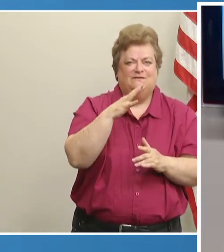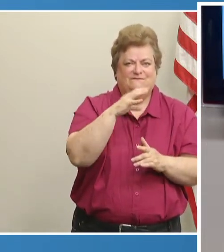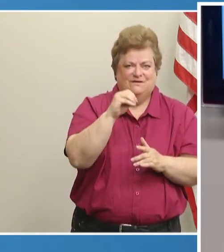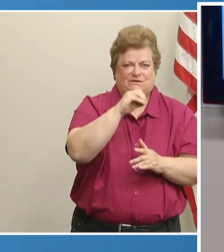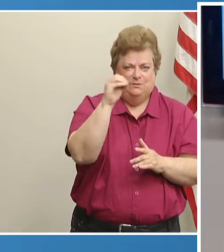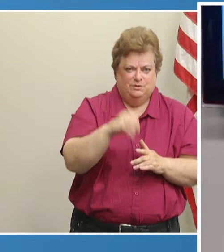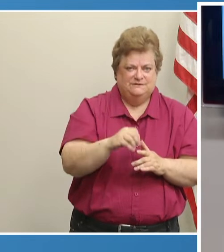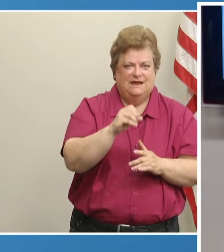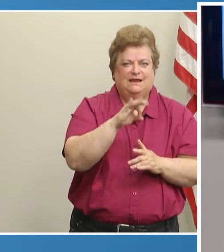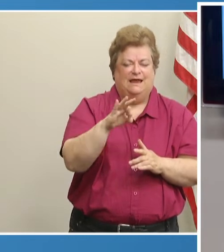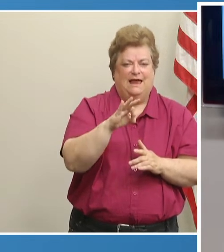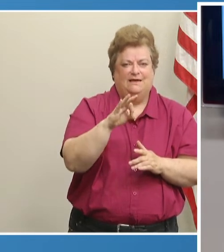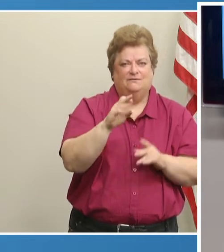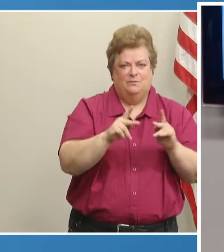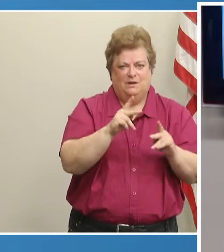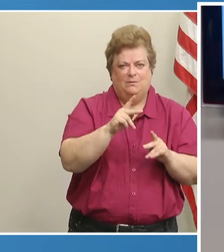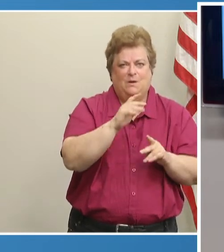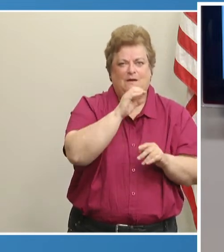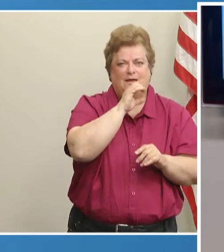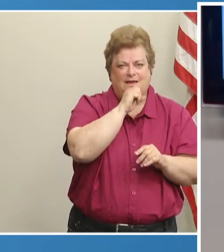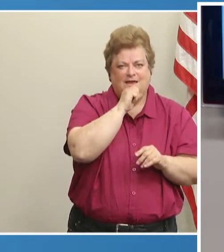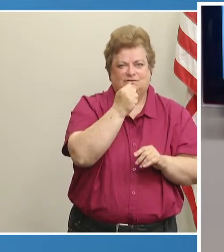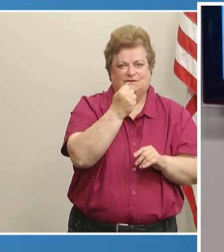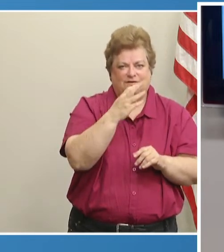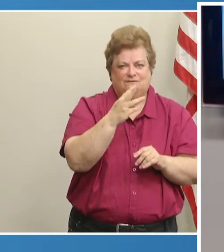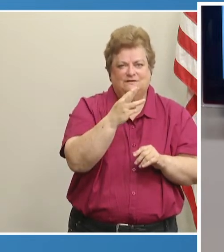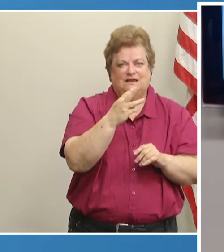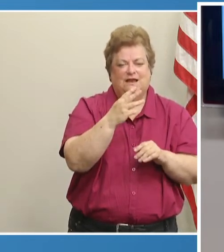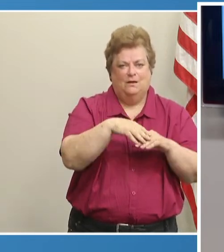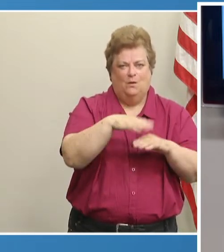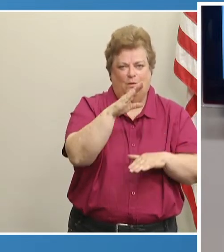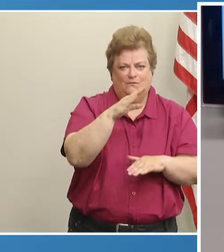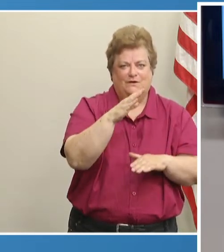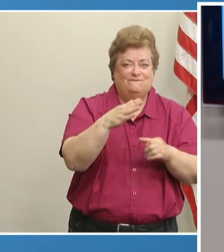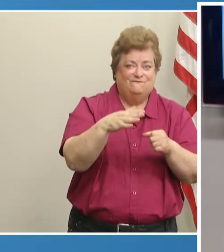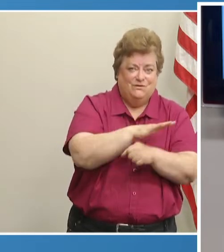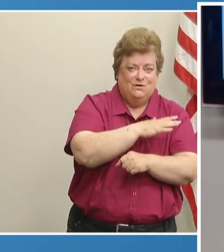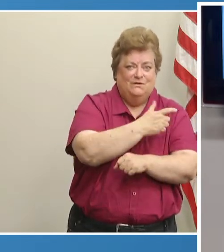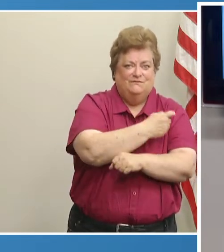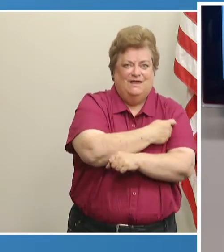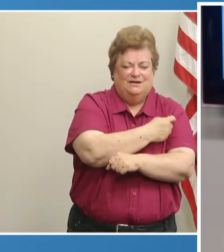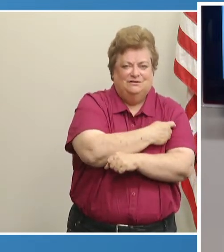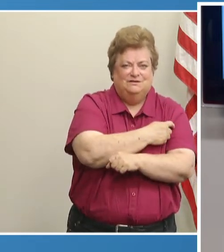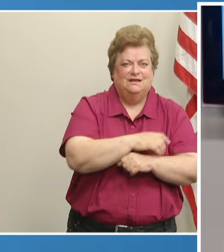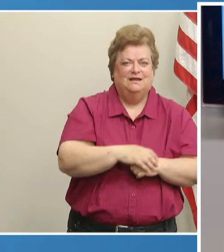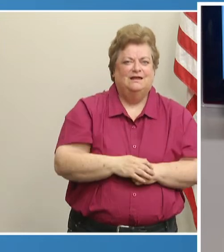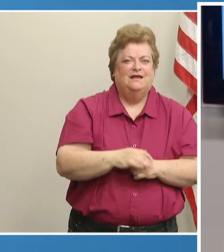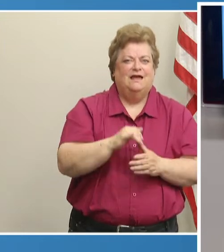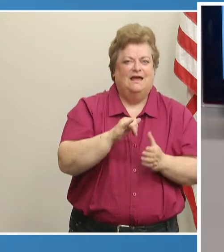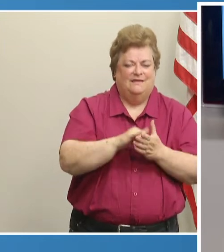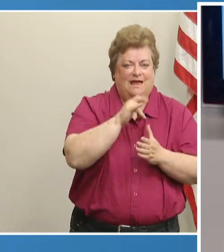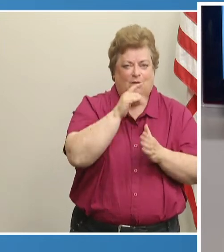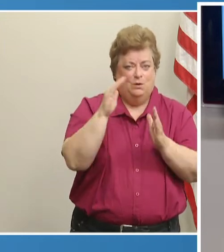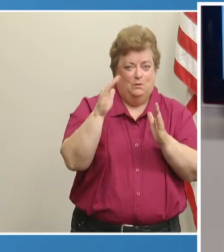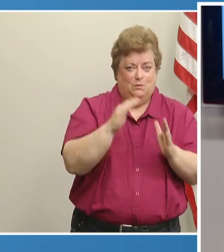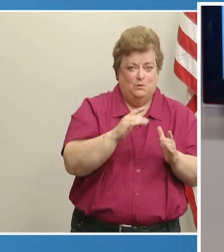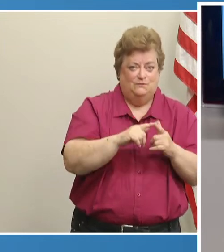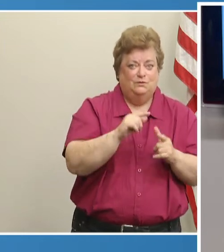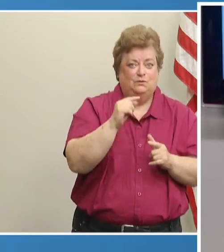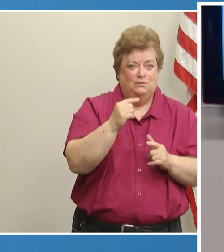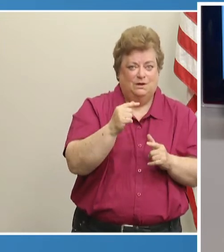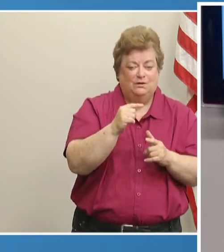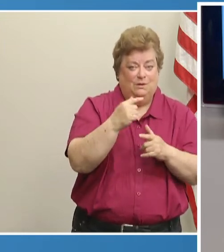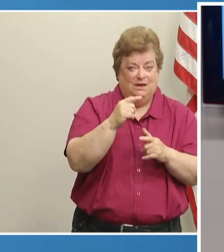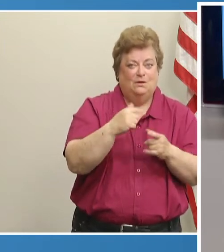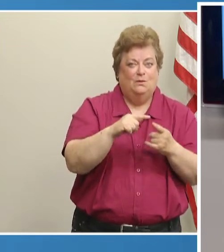the population 16 and older fully vaccinated. And the vaccination metric will move into green when we